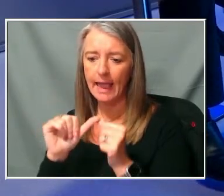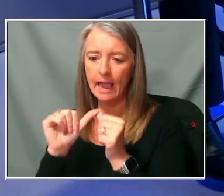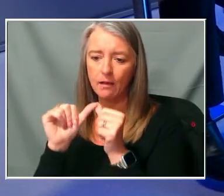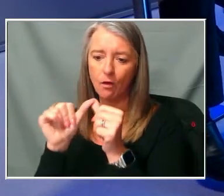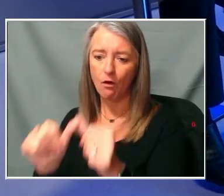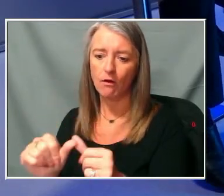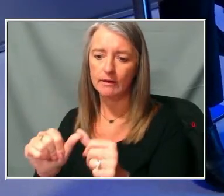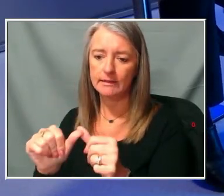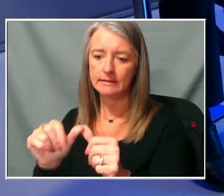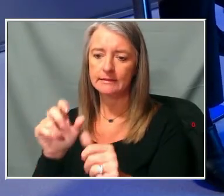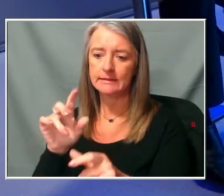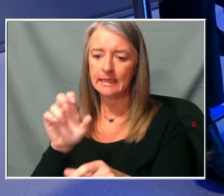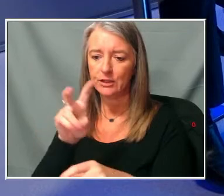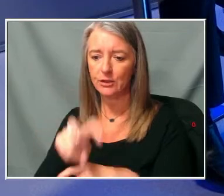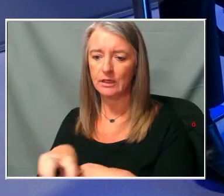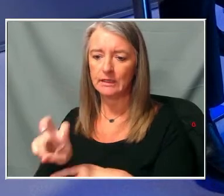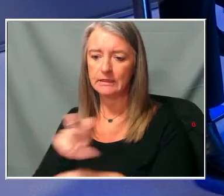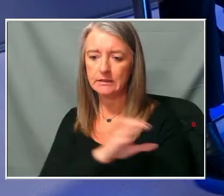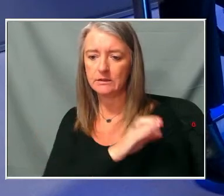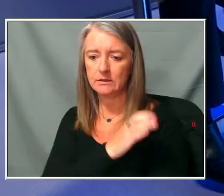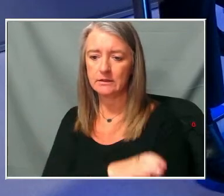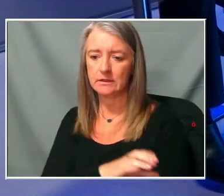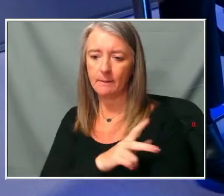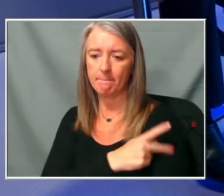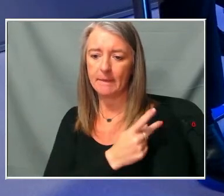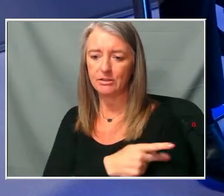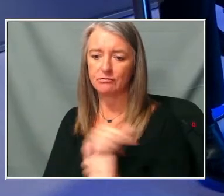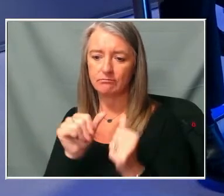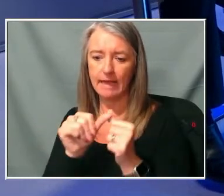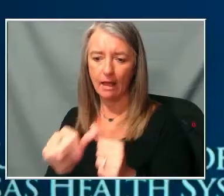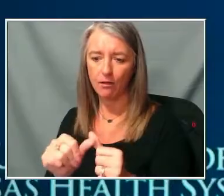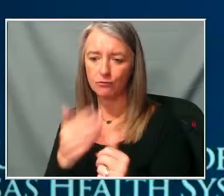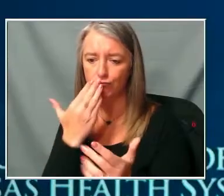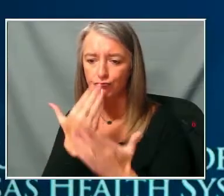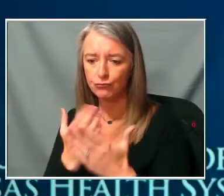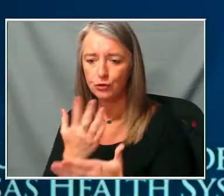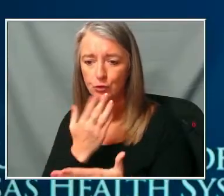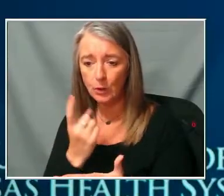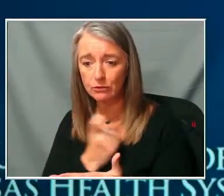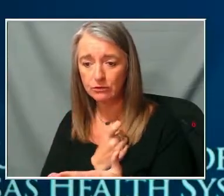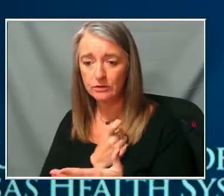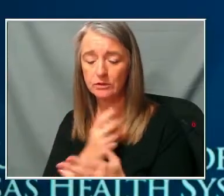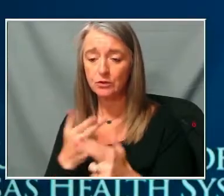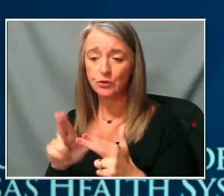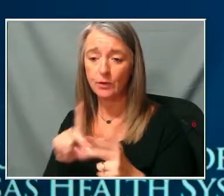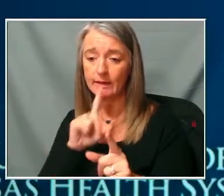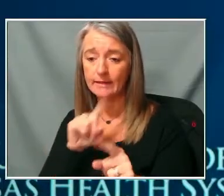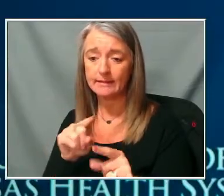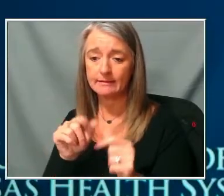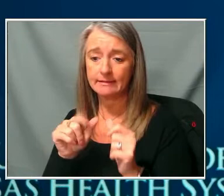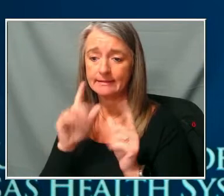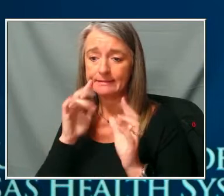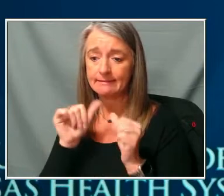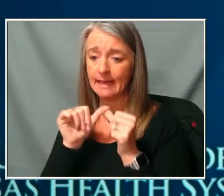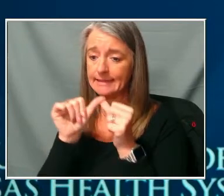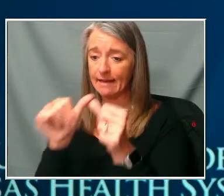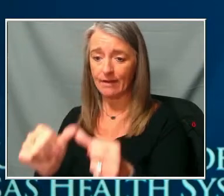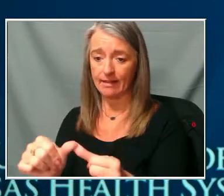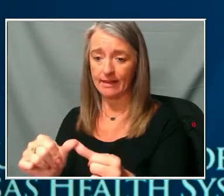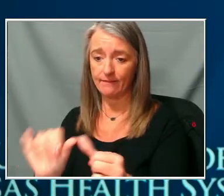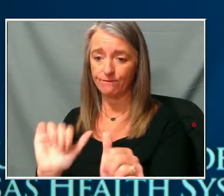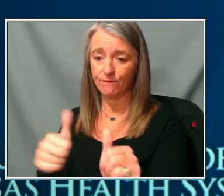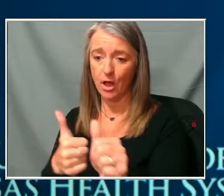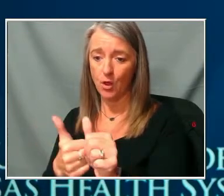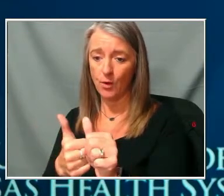a transition clinic patient? Yeah, another good question. So the short answer is indefinitely. So follow up